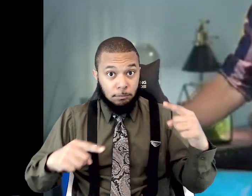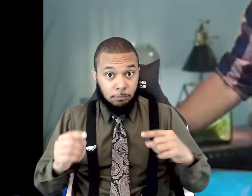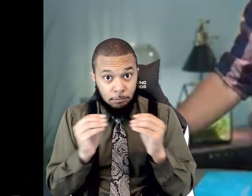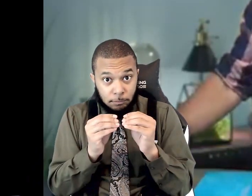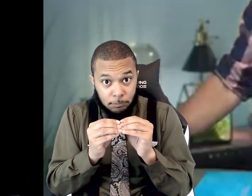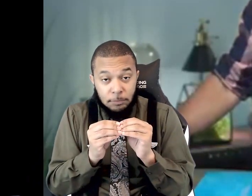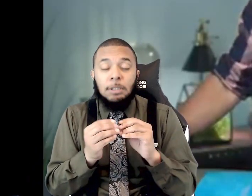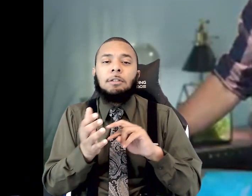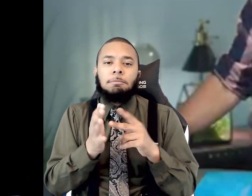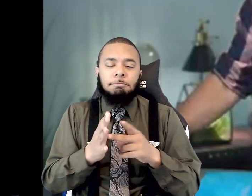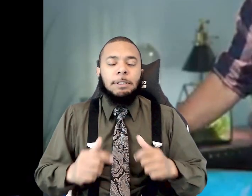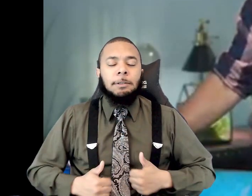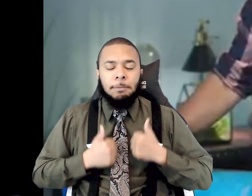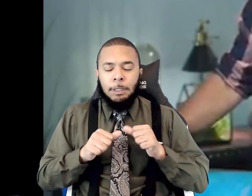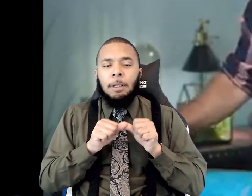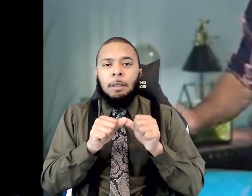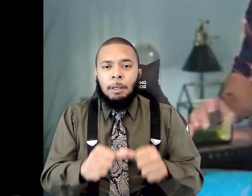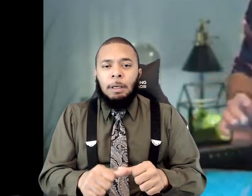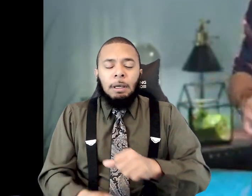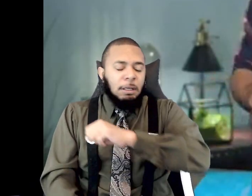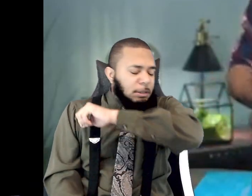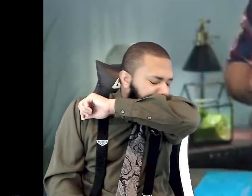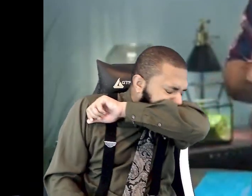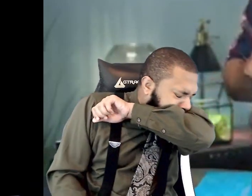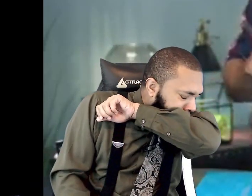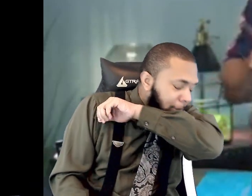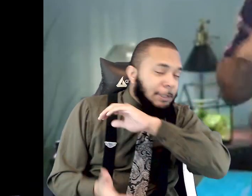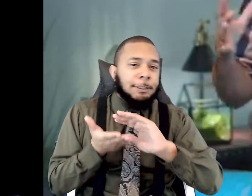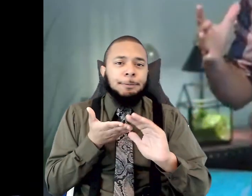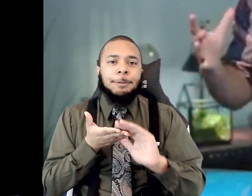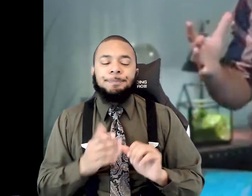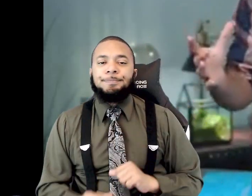you are to survive climatic changes